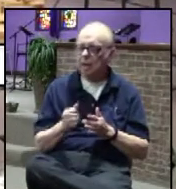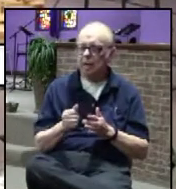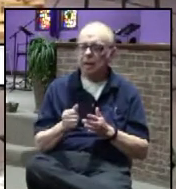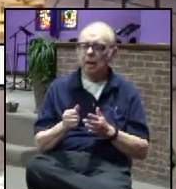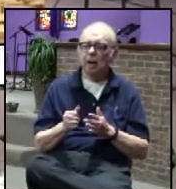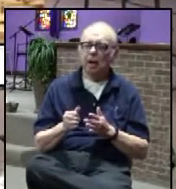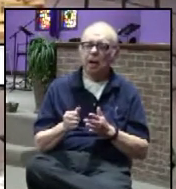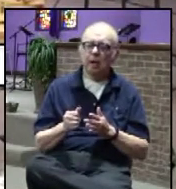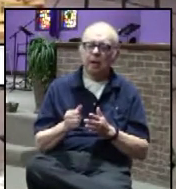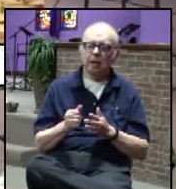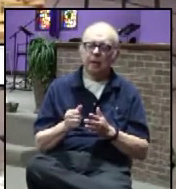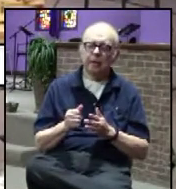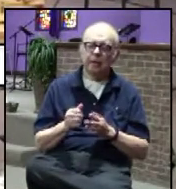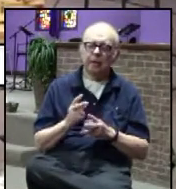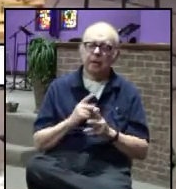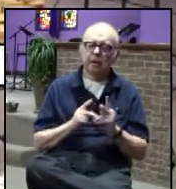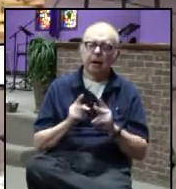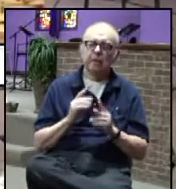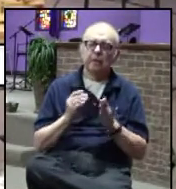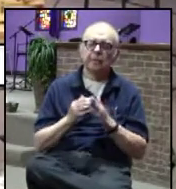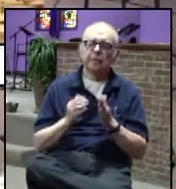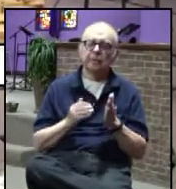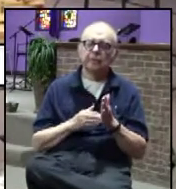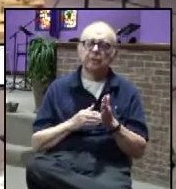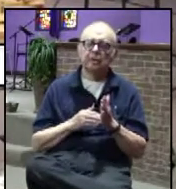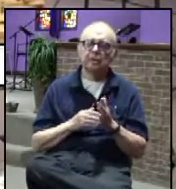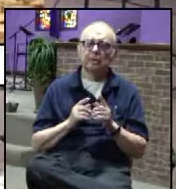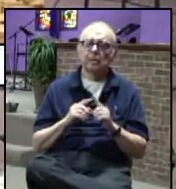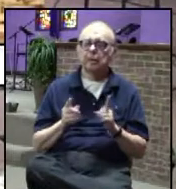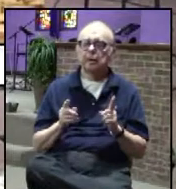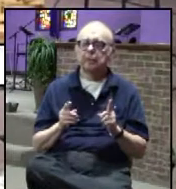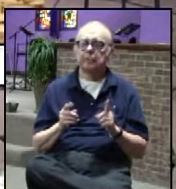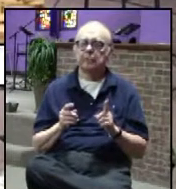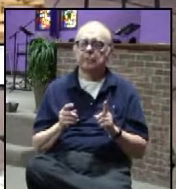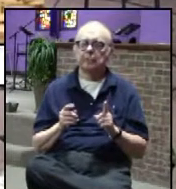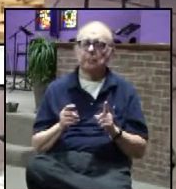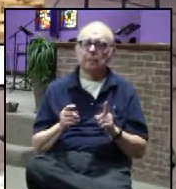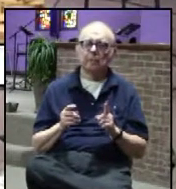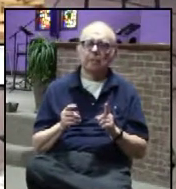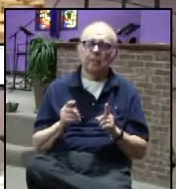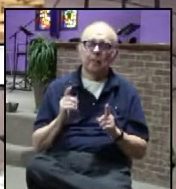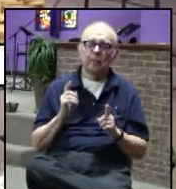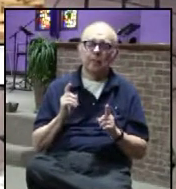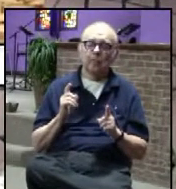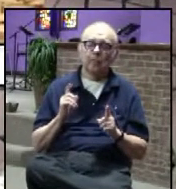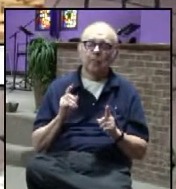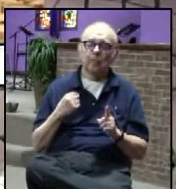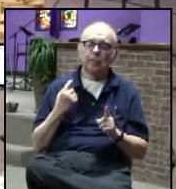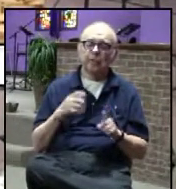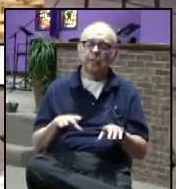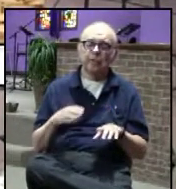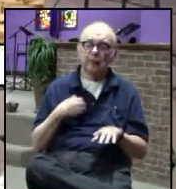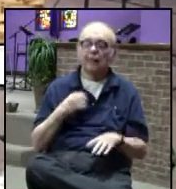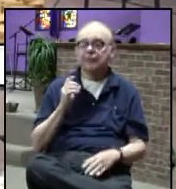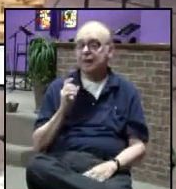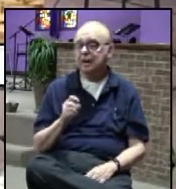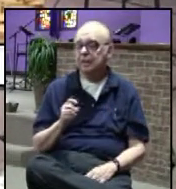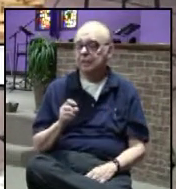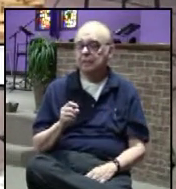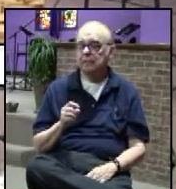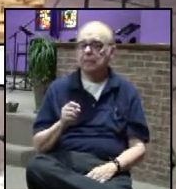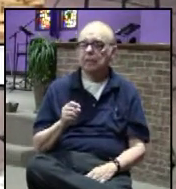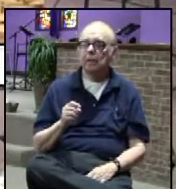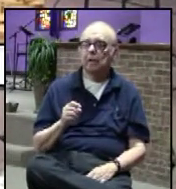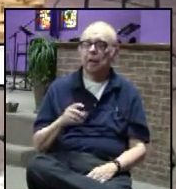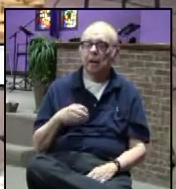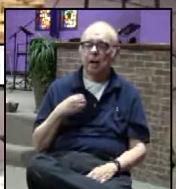that type of a message, okay? But we do have needs, and we're